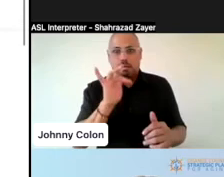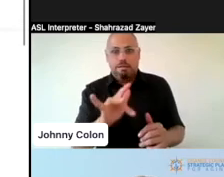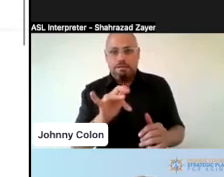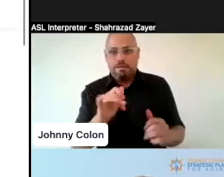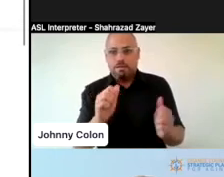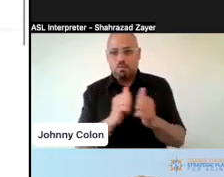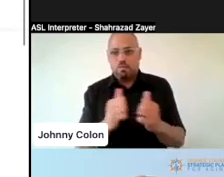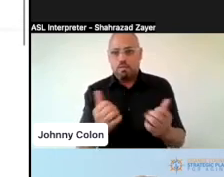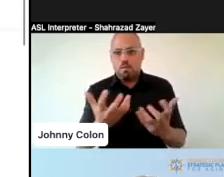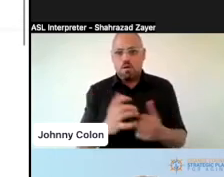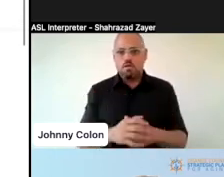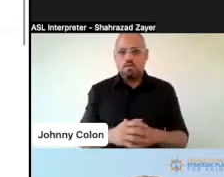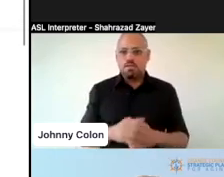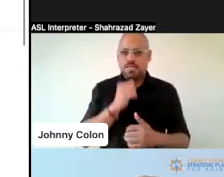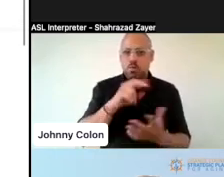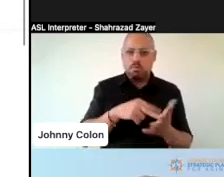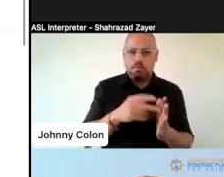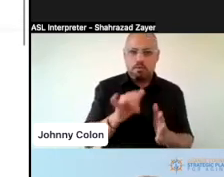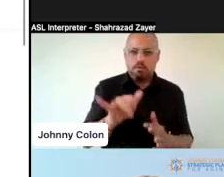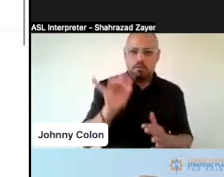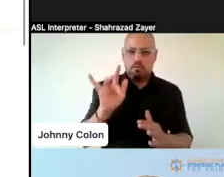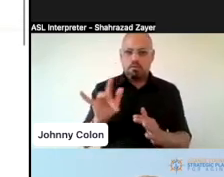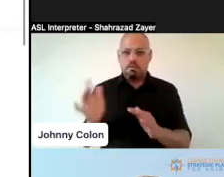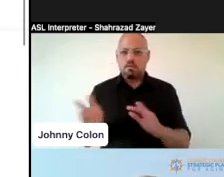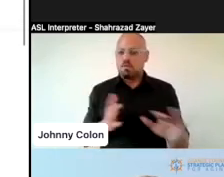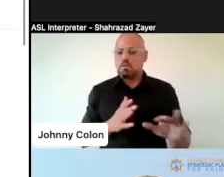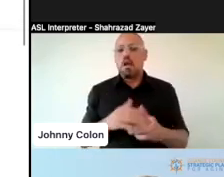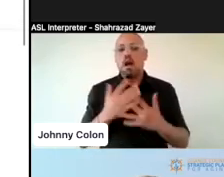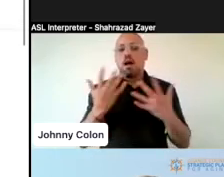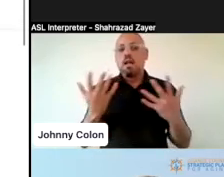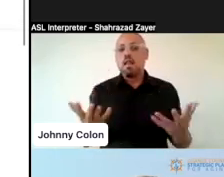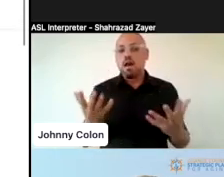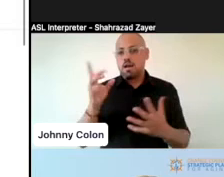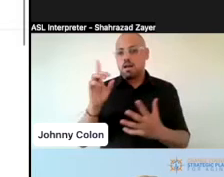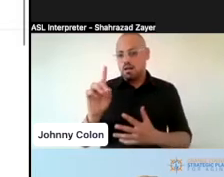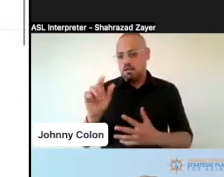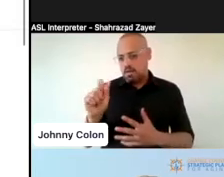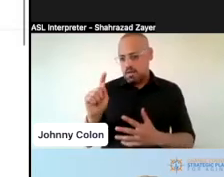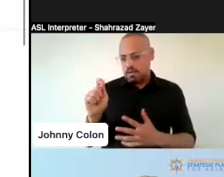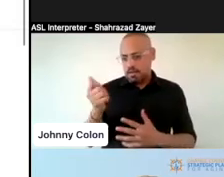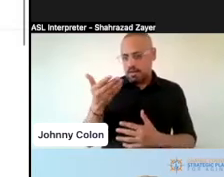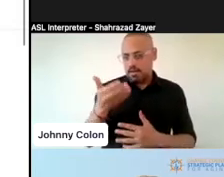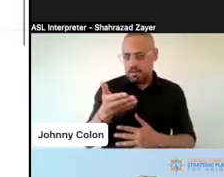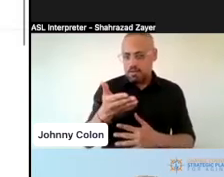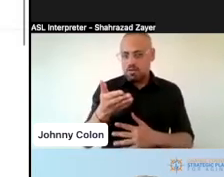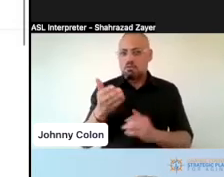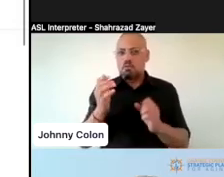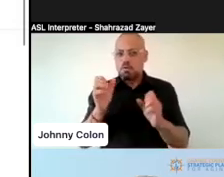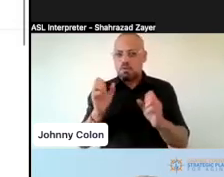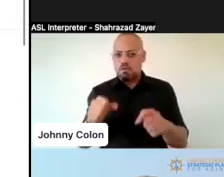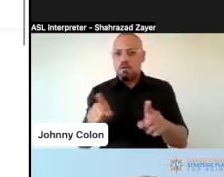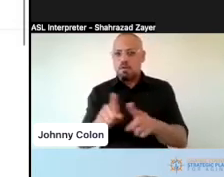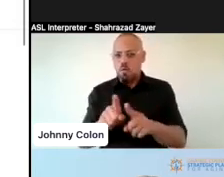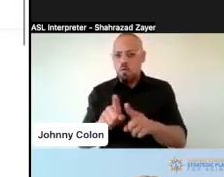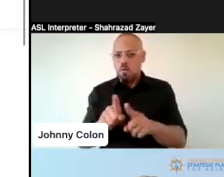I'm going to click back, but a lot of the data in here can also be